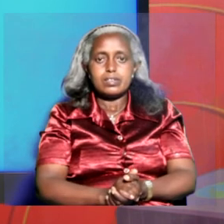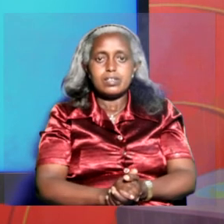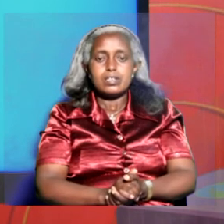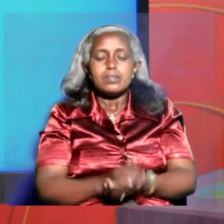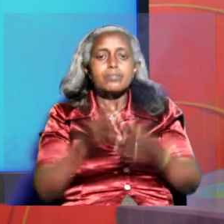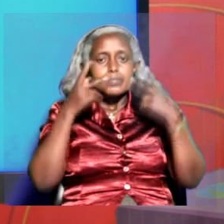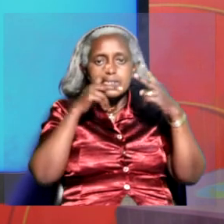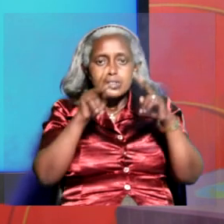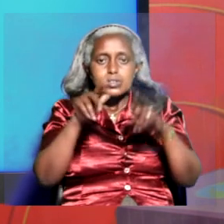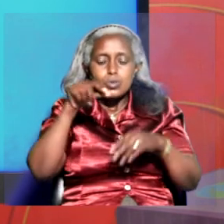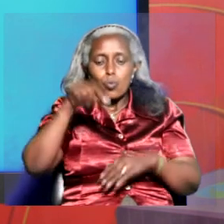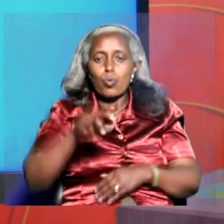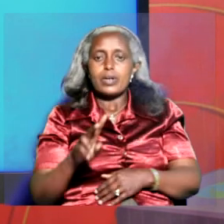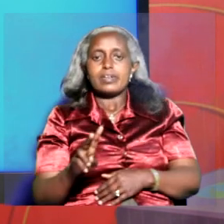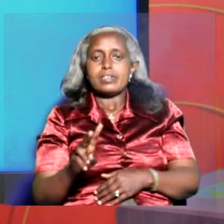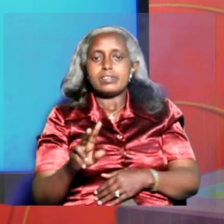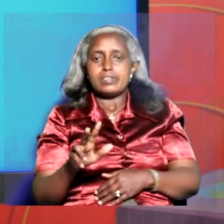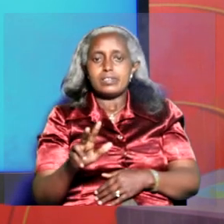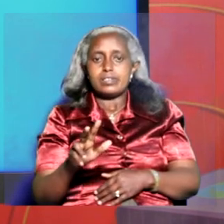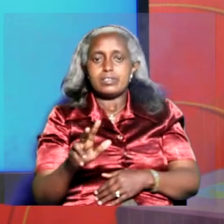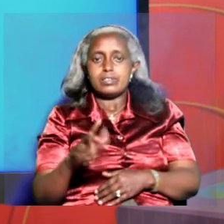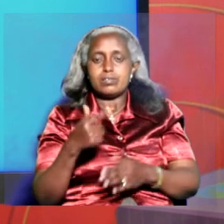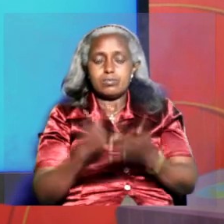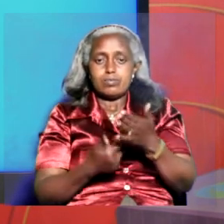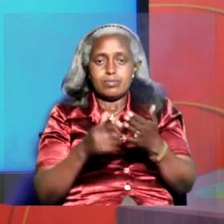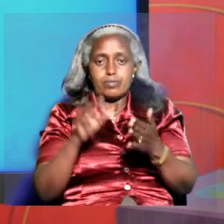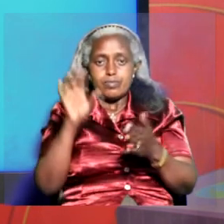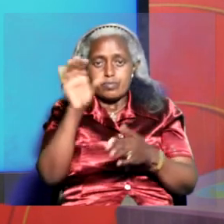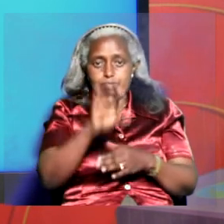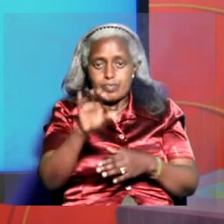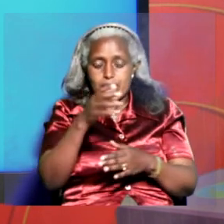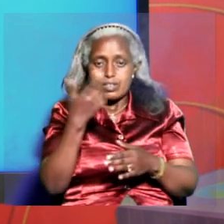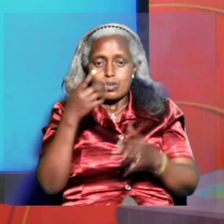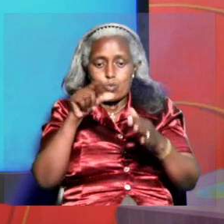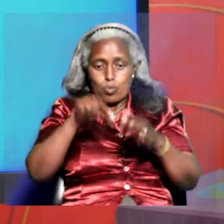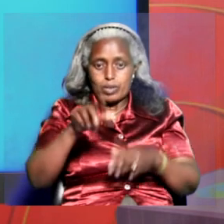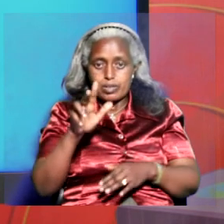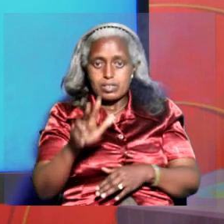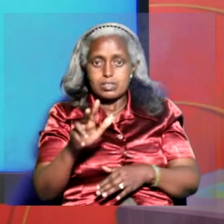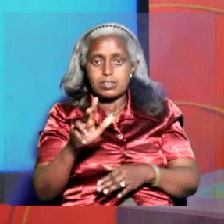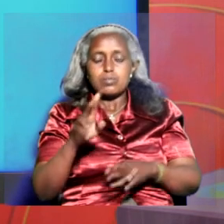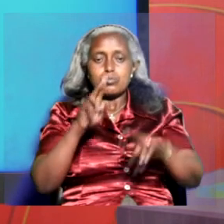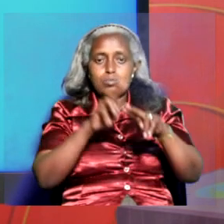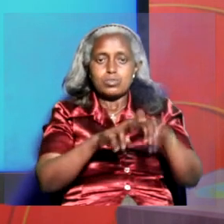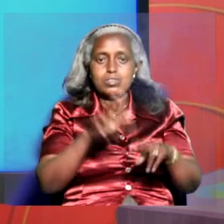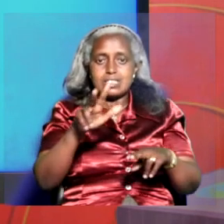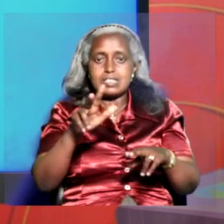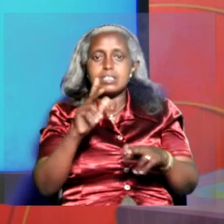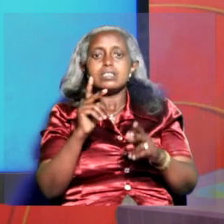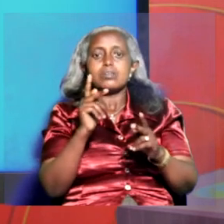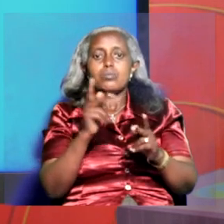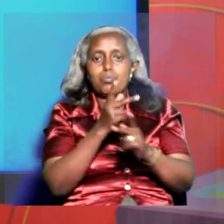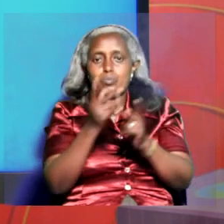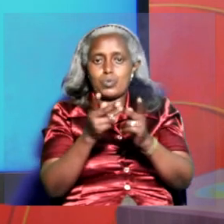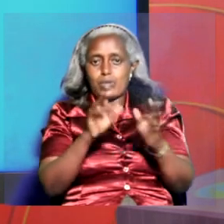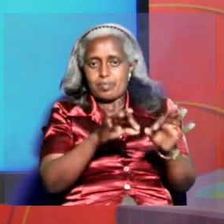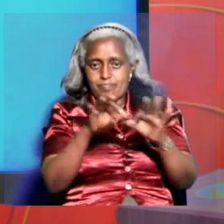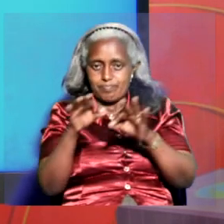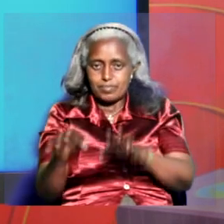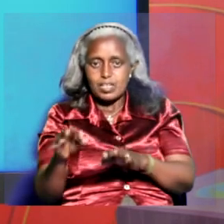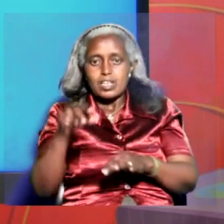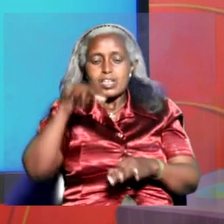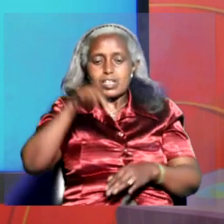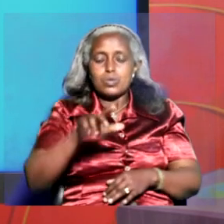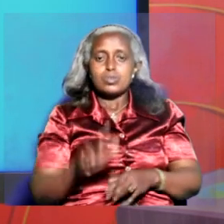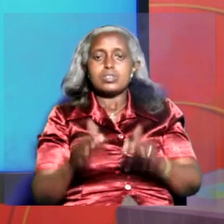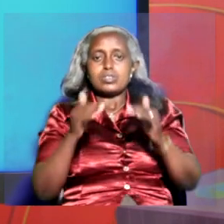let's see quartile 3. So, to find quartile 3, you put 3 in place of k. So, q3 is